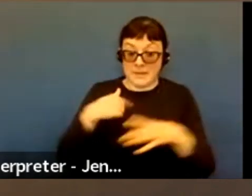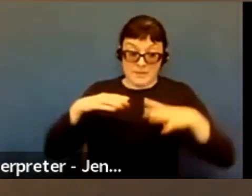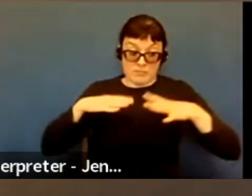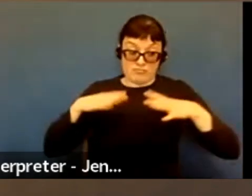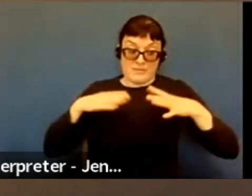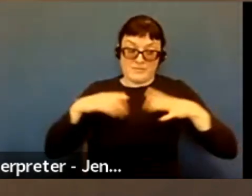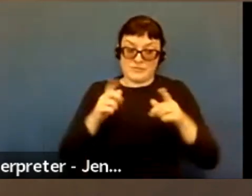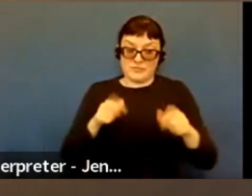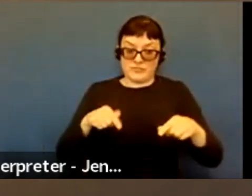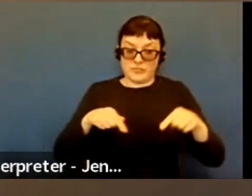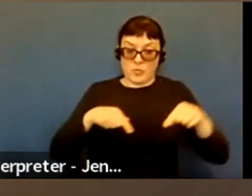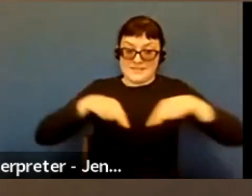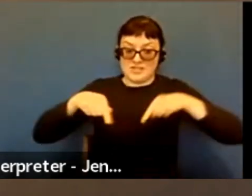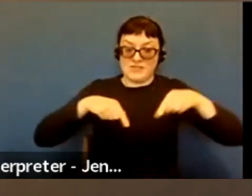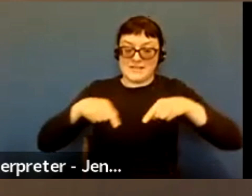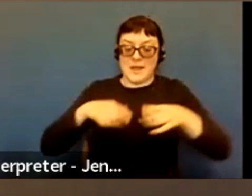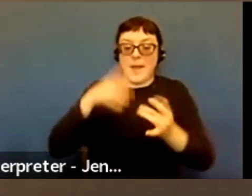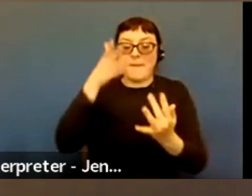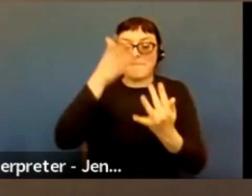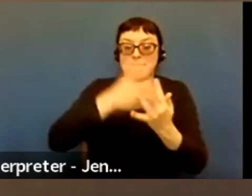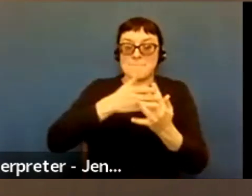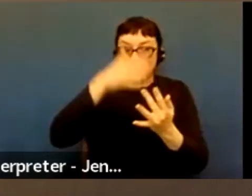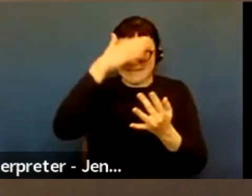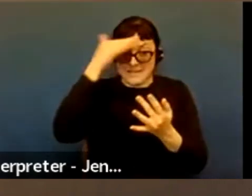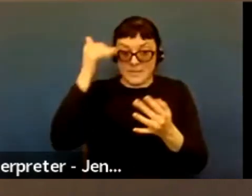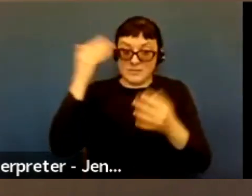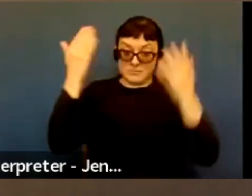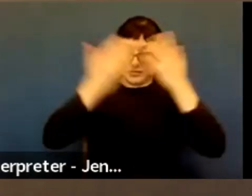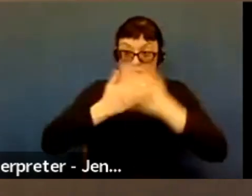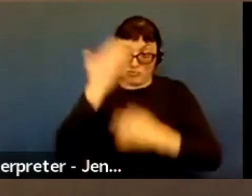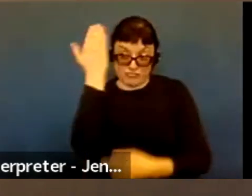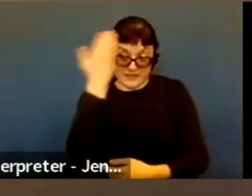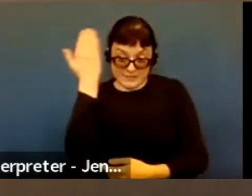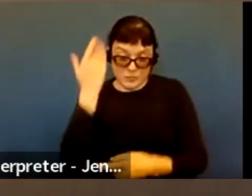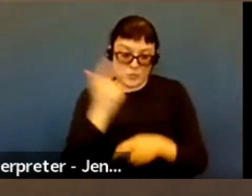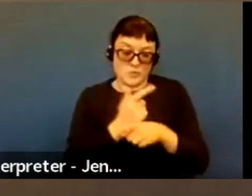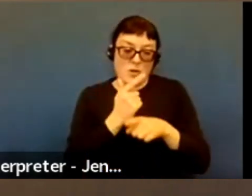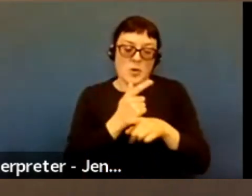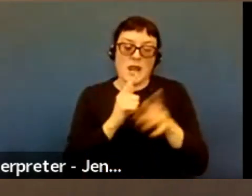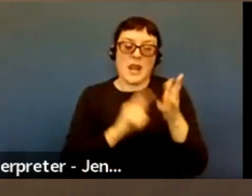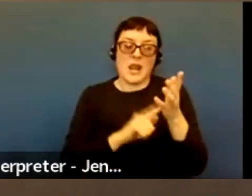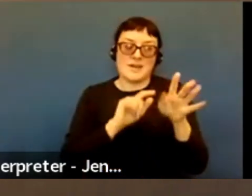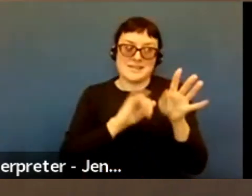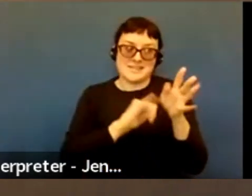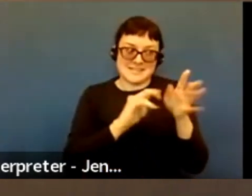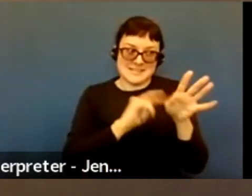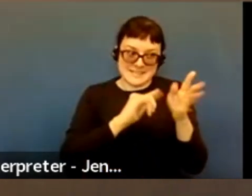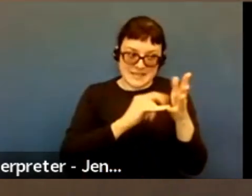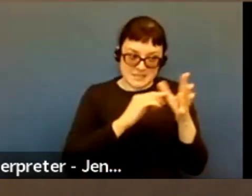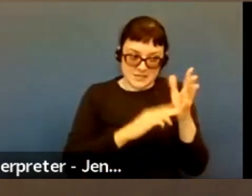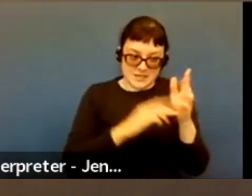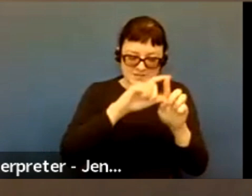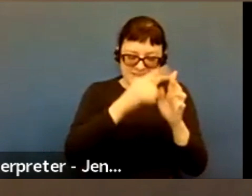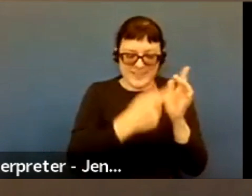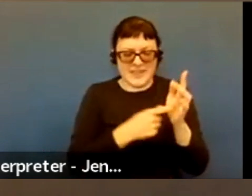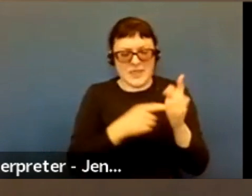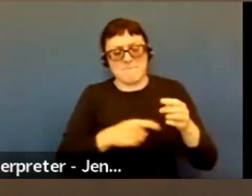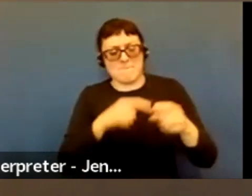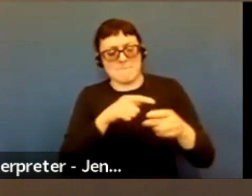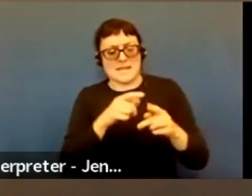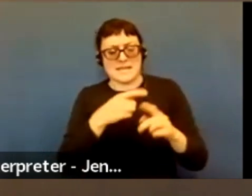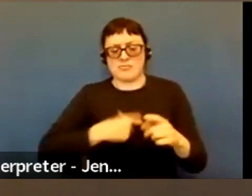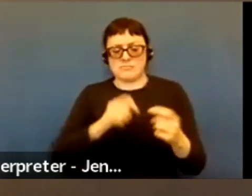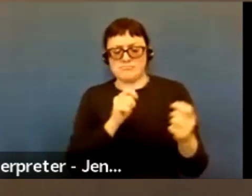when I was, I'm in preparation for directing Midsummer Night's Dream, and we're talking about Lysander, and possibly